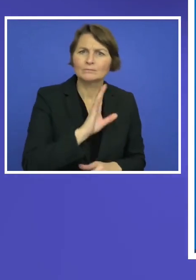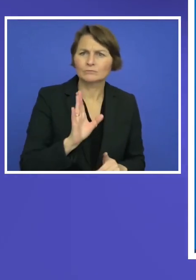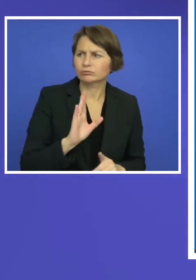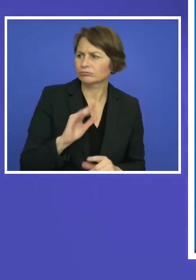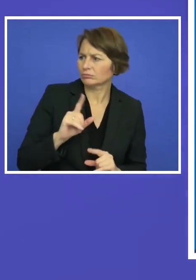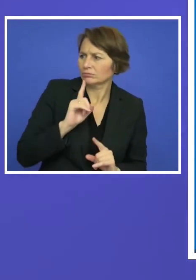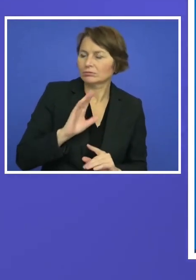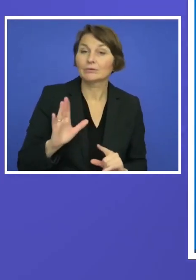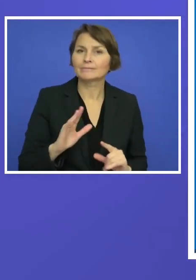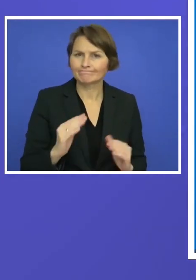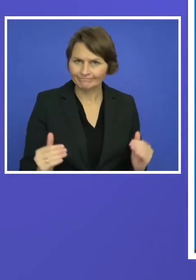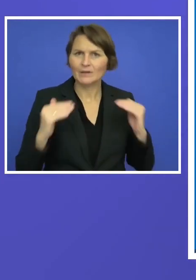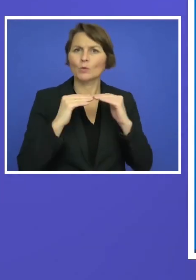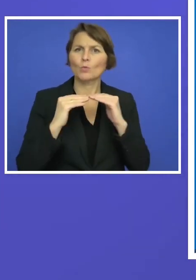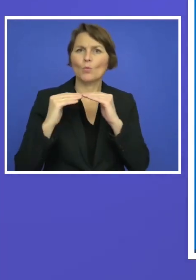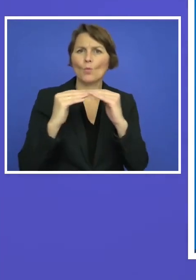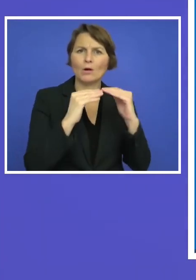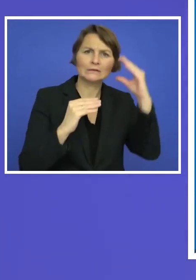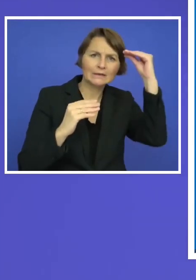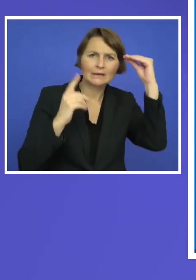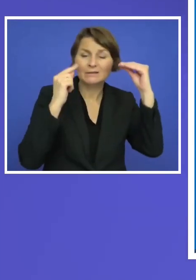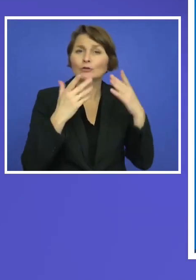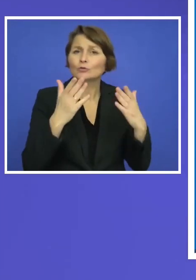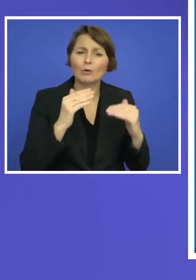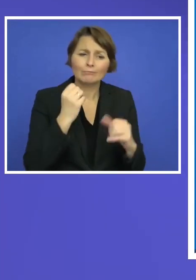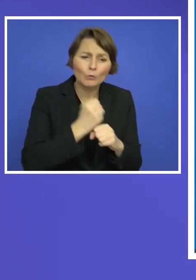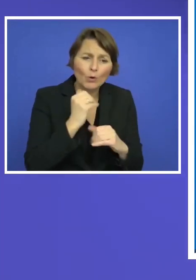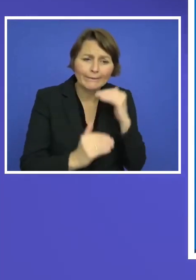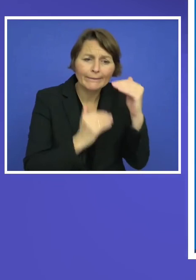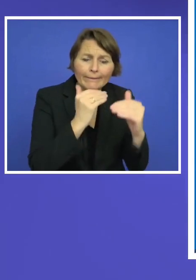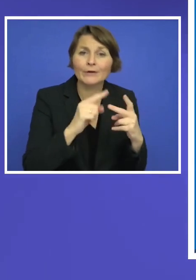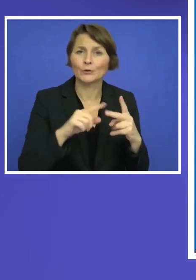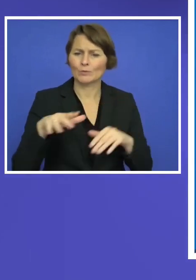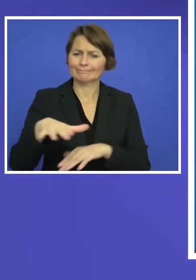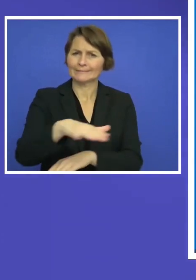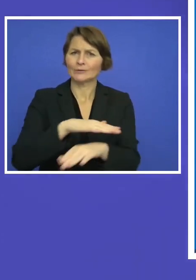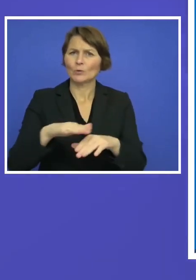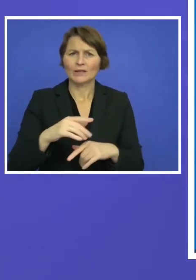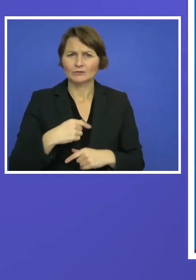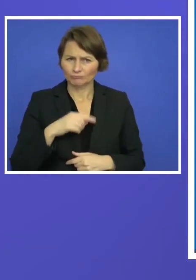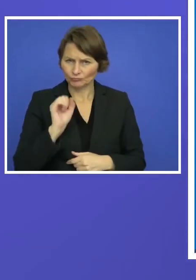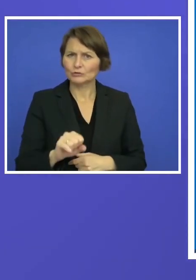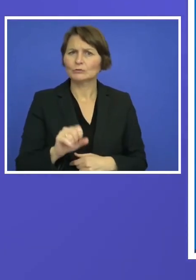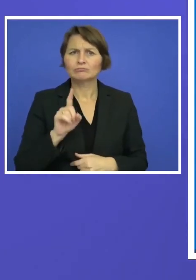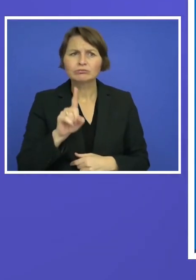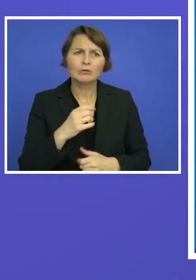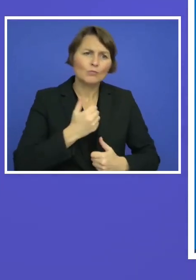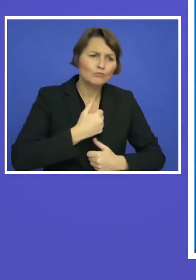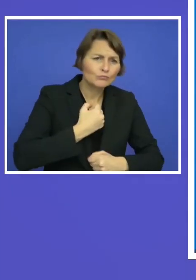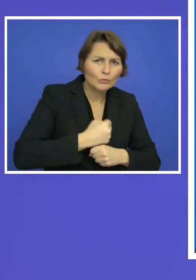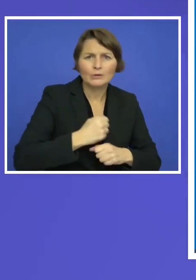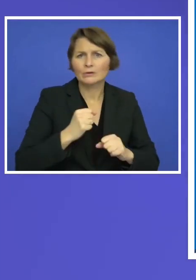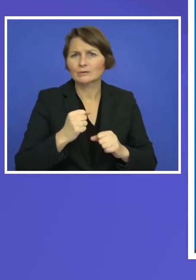in your career, in your environment, in your work, and in your private life as well.